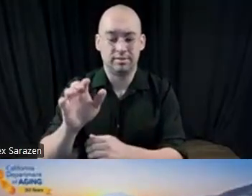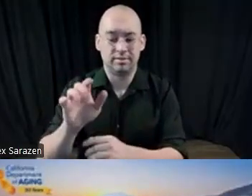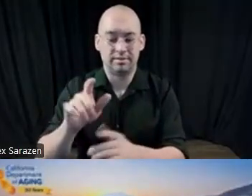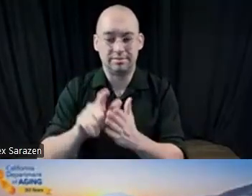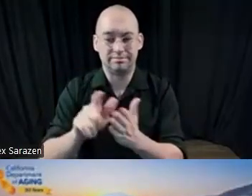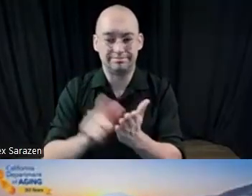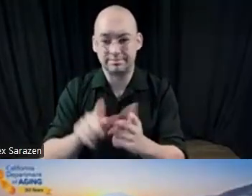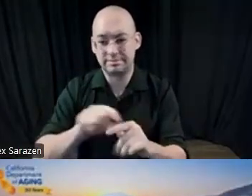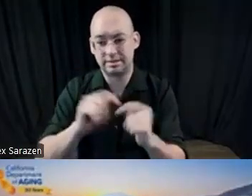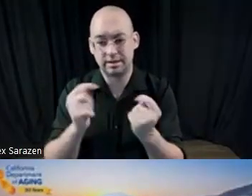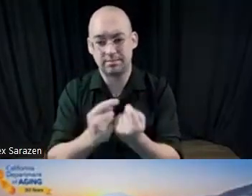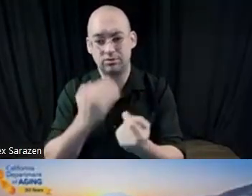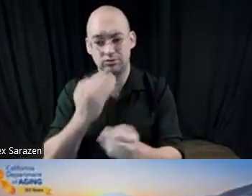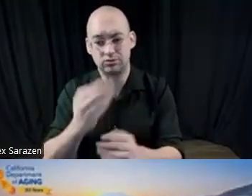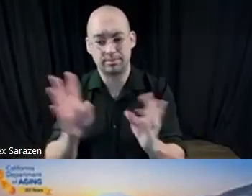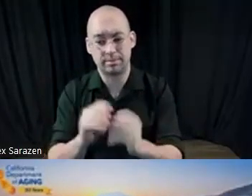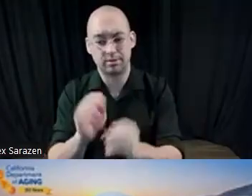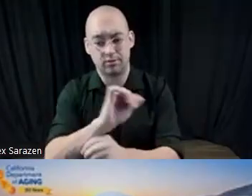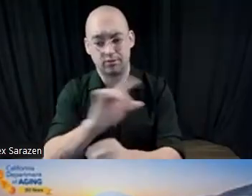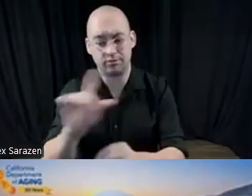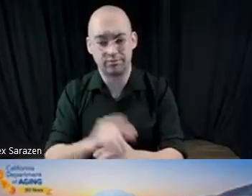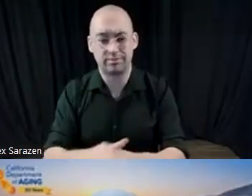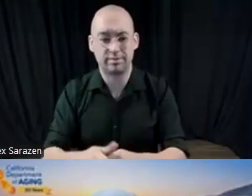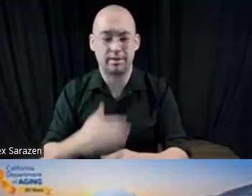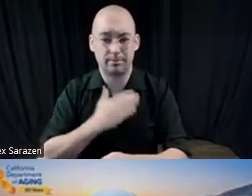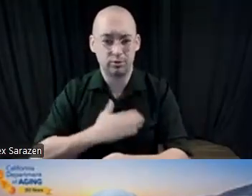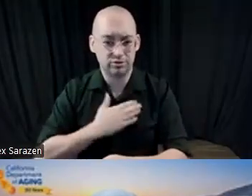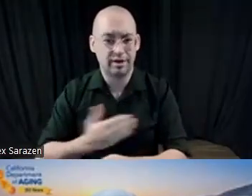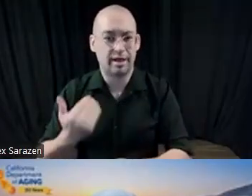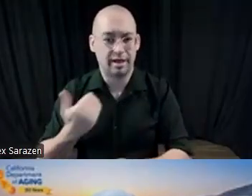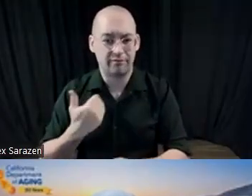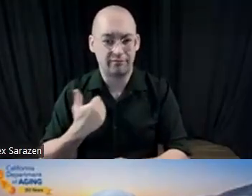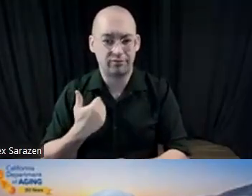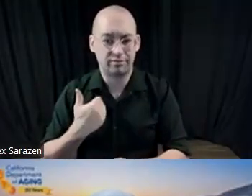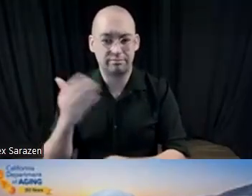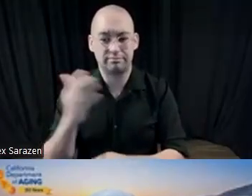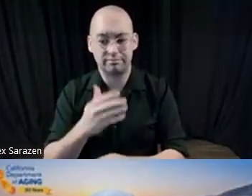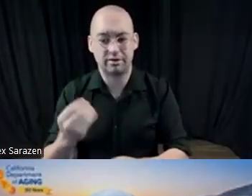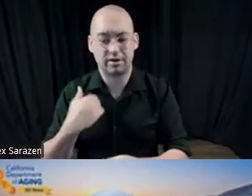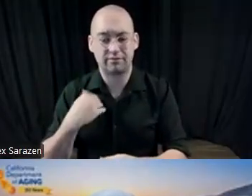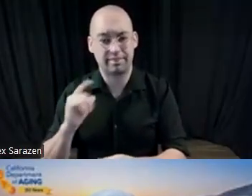very nice to meet you all. Yeah, we're grateful to have you and excited to have a legislative presence.